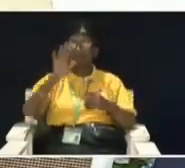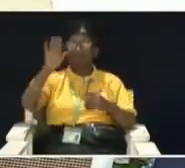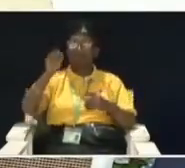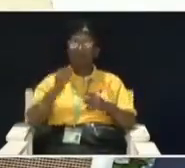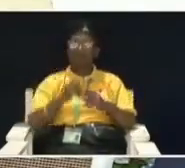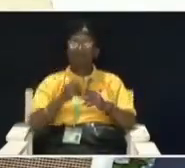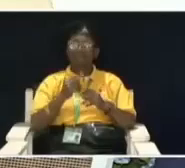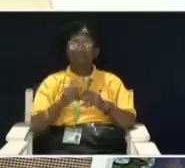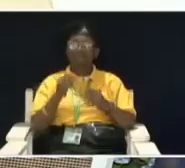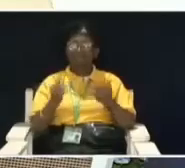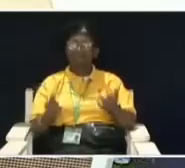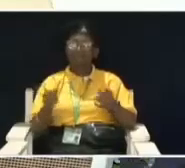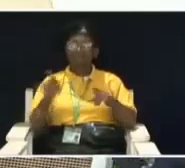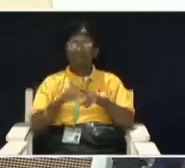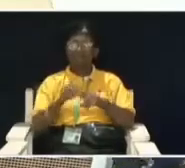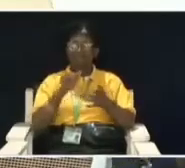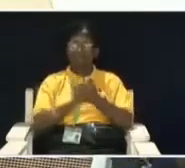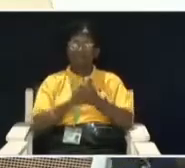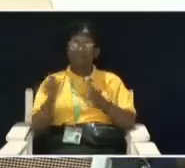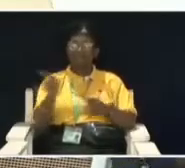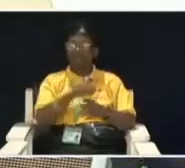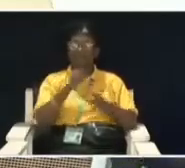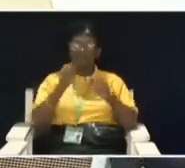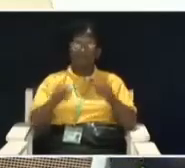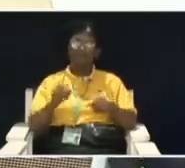so that you can be saved.